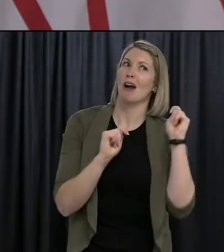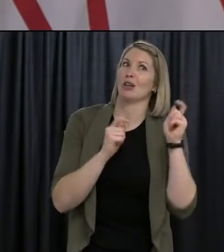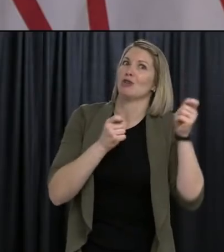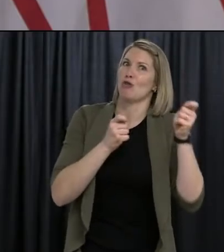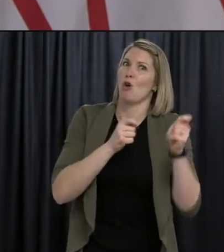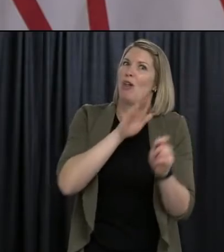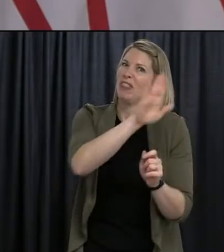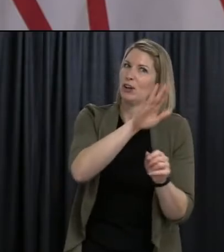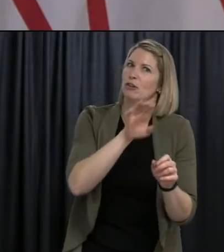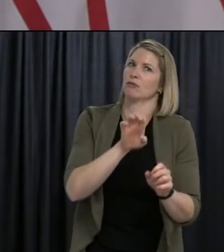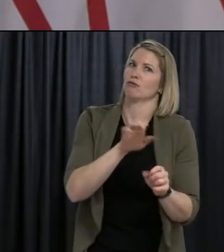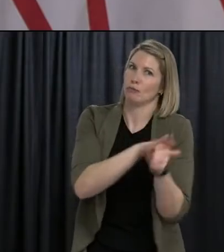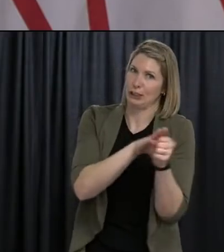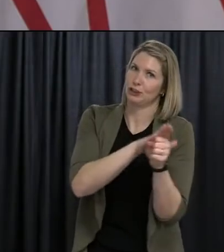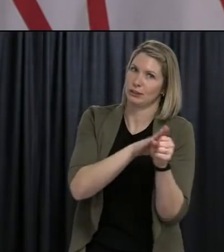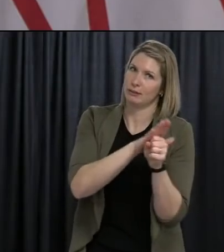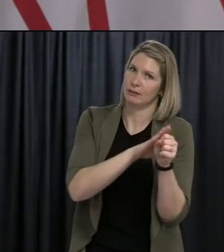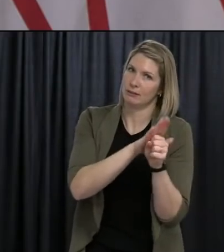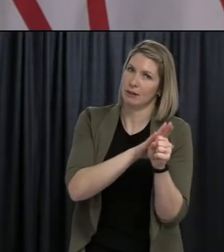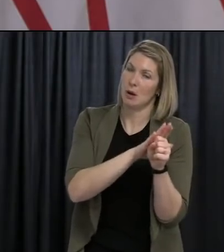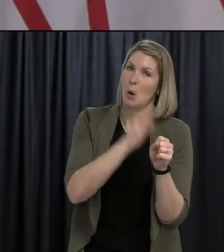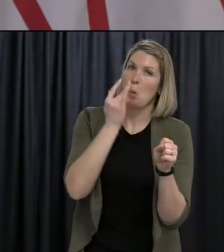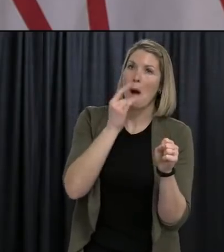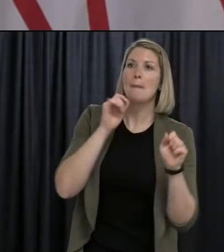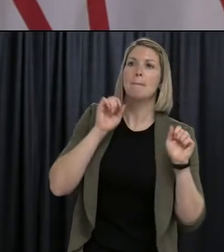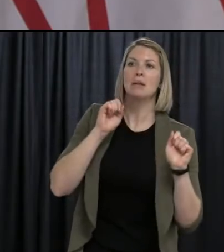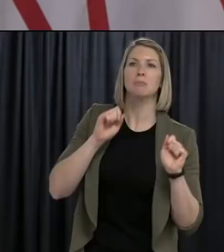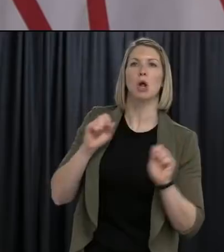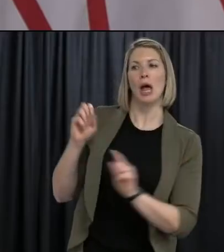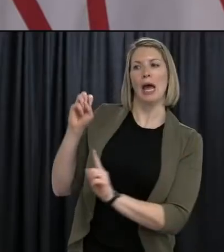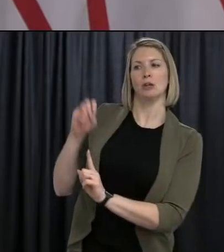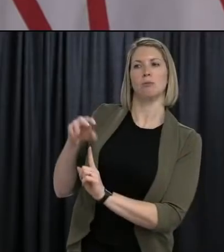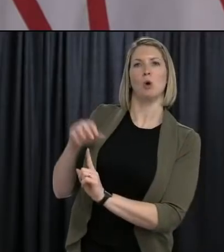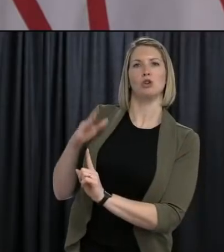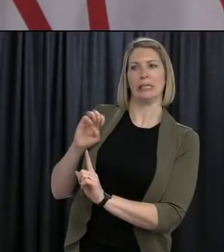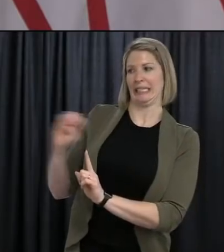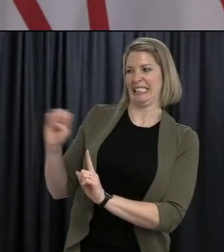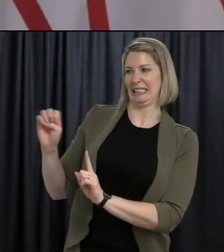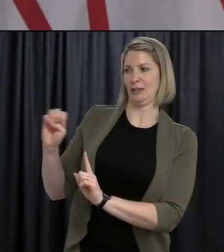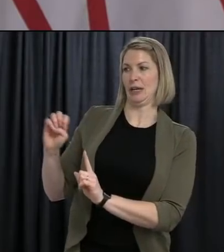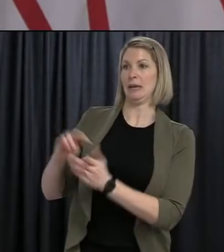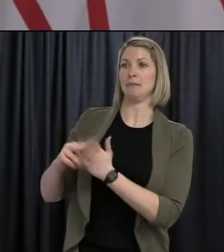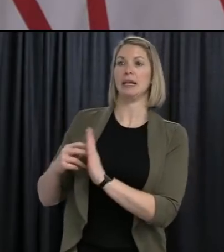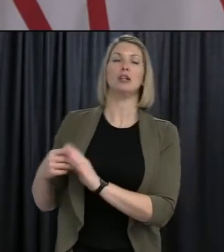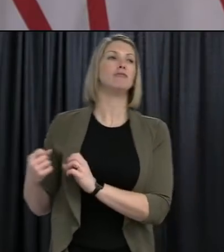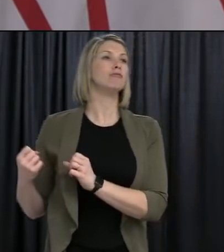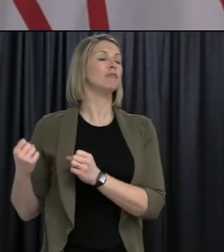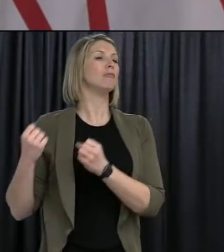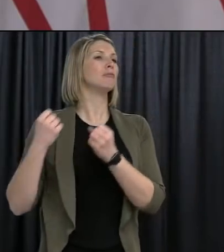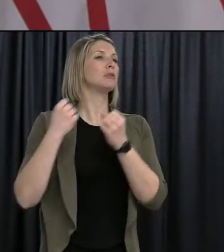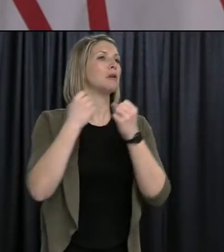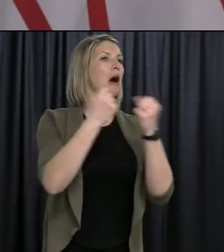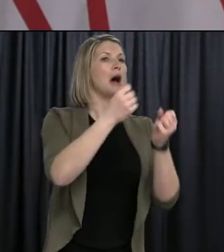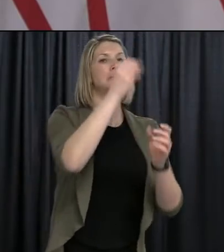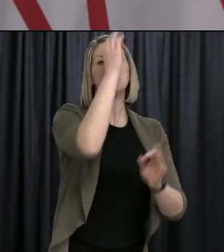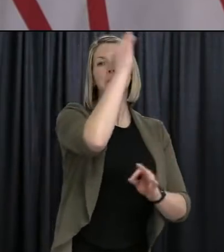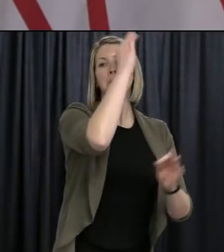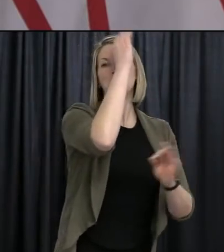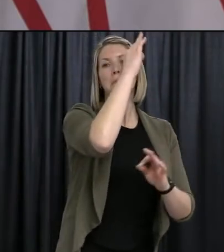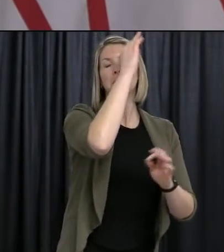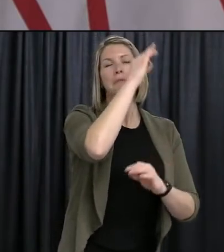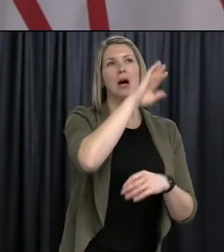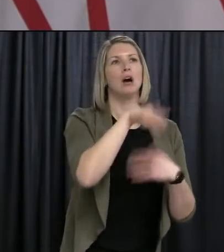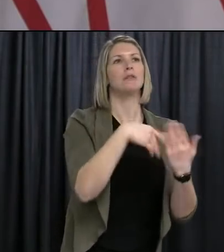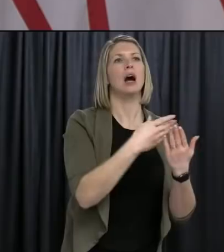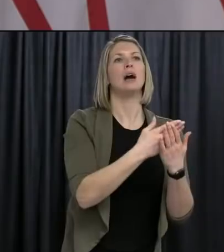just, so people who may have had exposures out here in the metro area in the last couple of weeks as well. I think